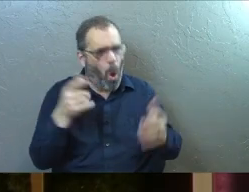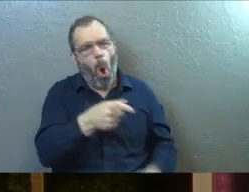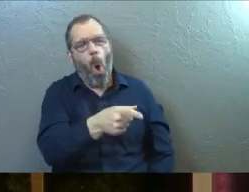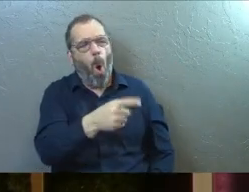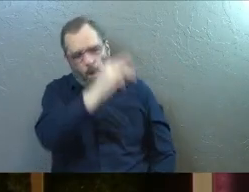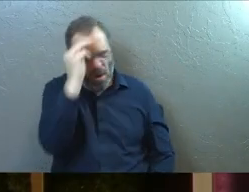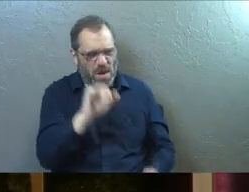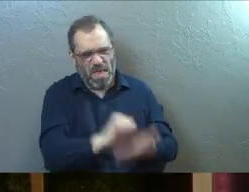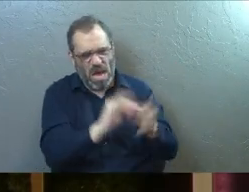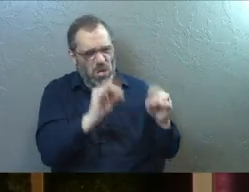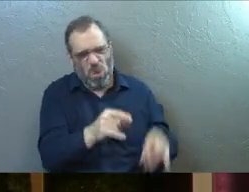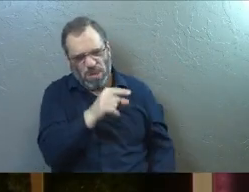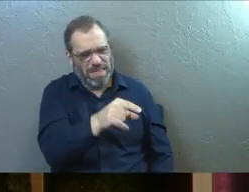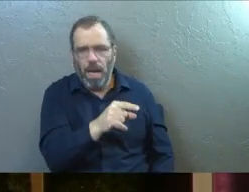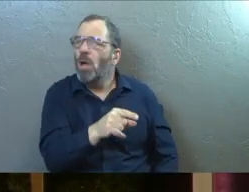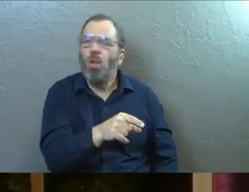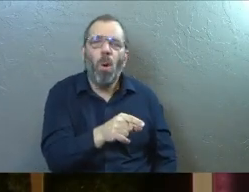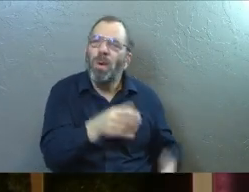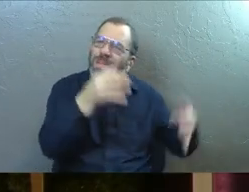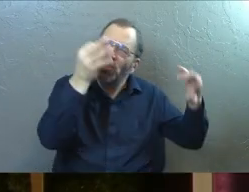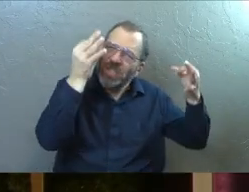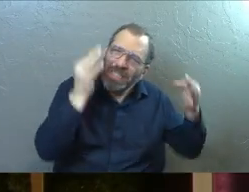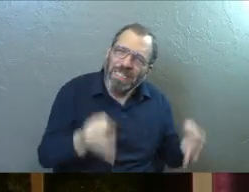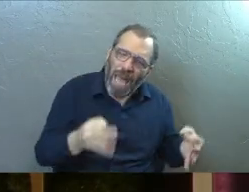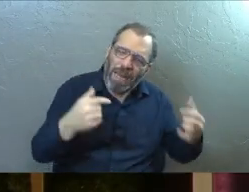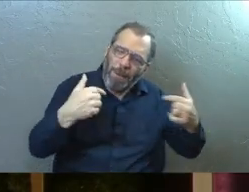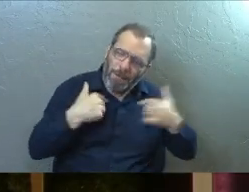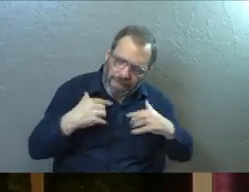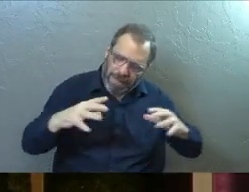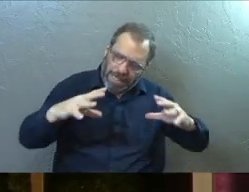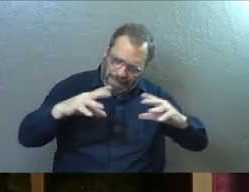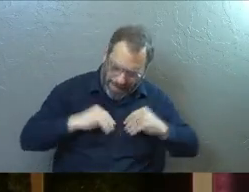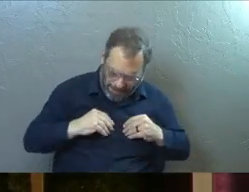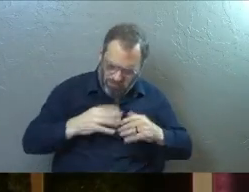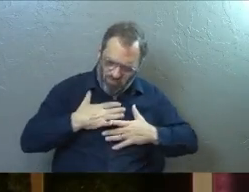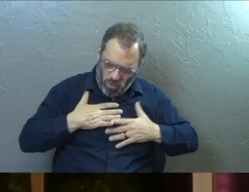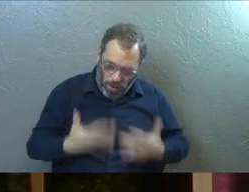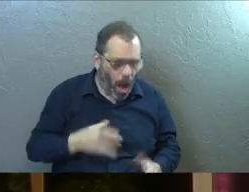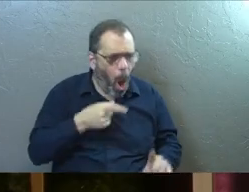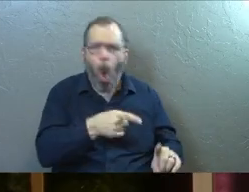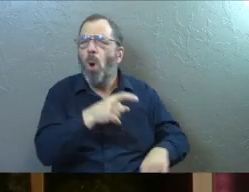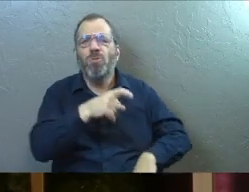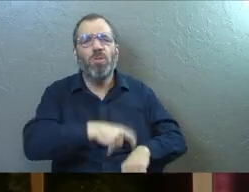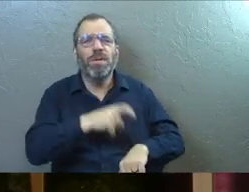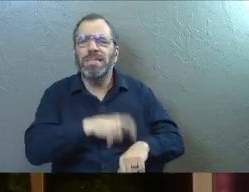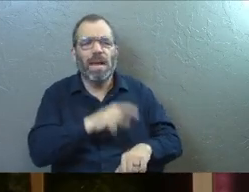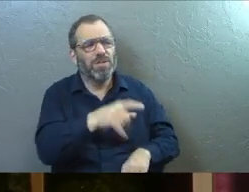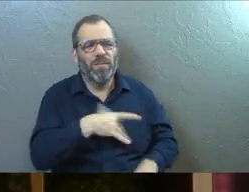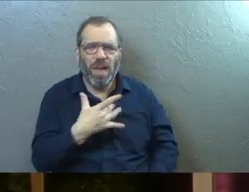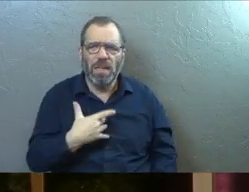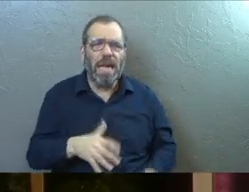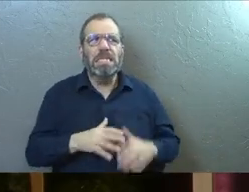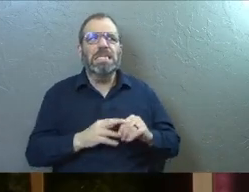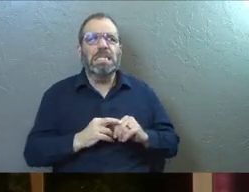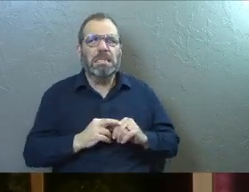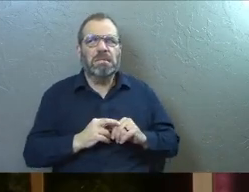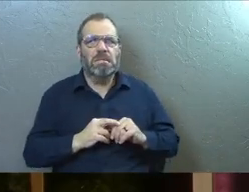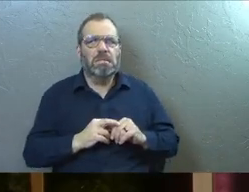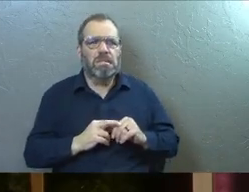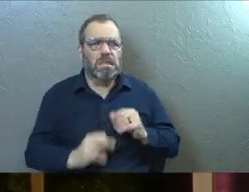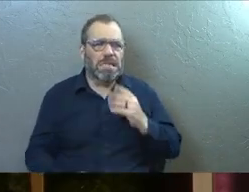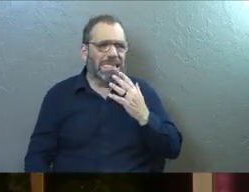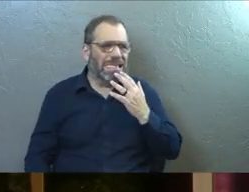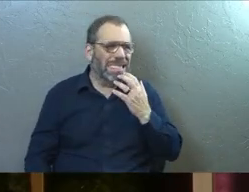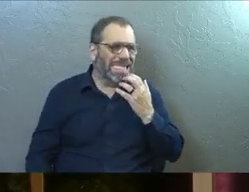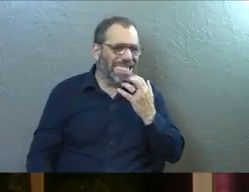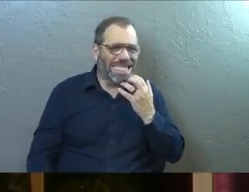this. No, she just decided, okay, this is what I'm going to do. And I'm sure she had her moments, and I'm sure that every now and then along that journey, she